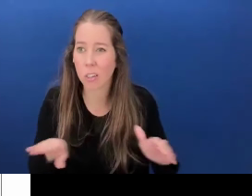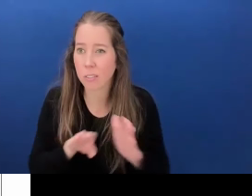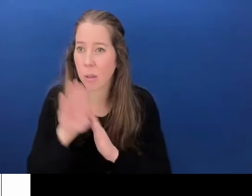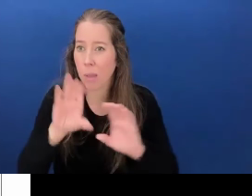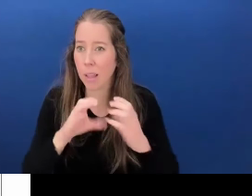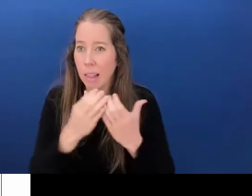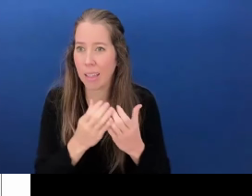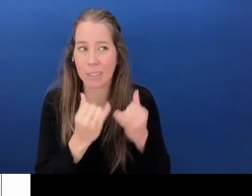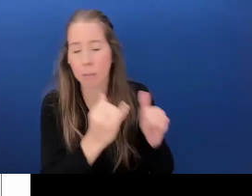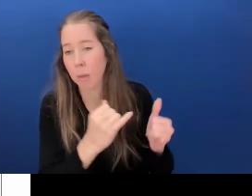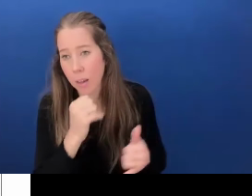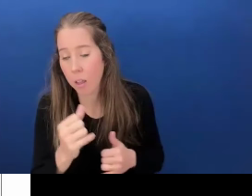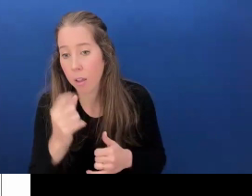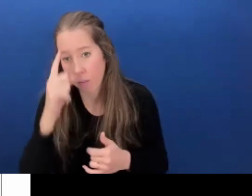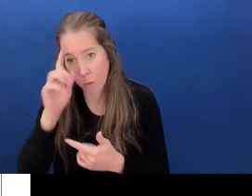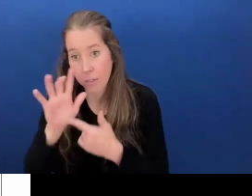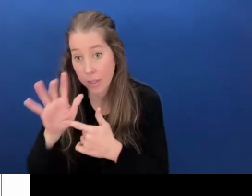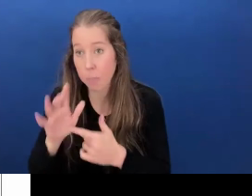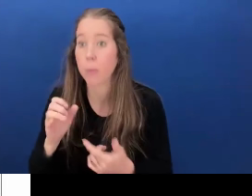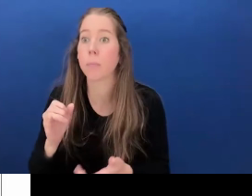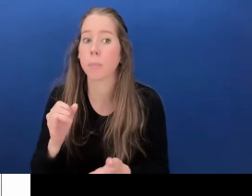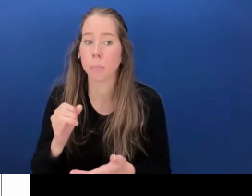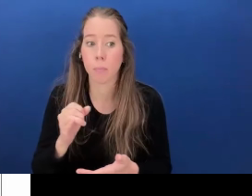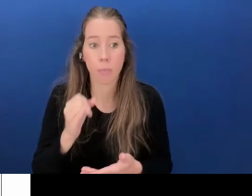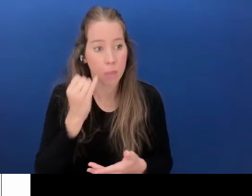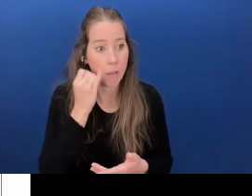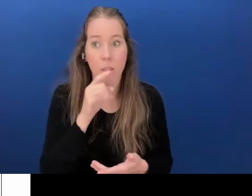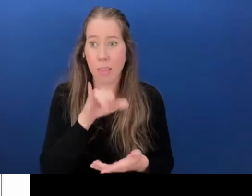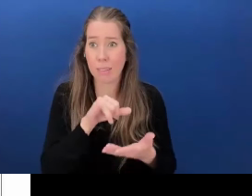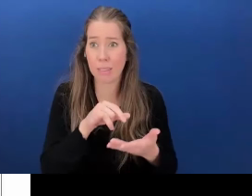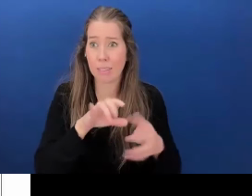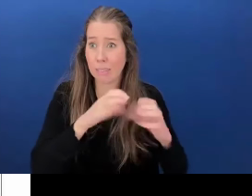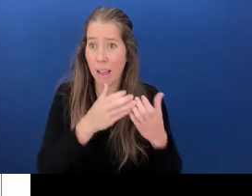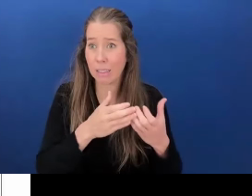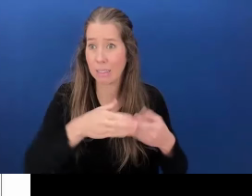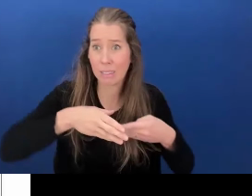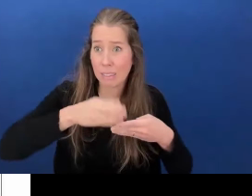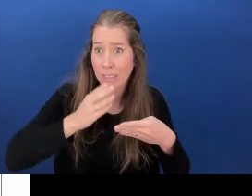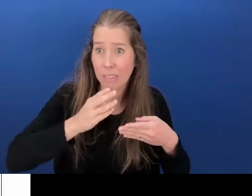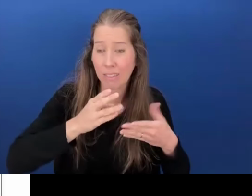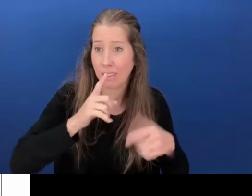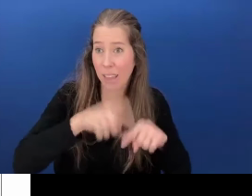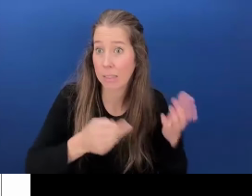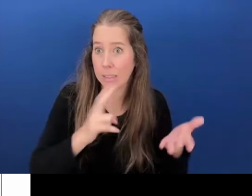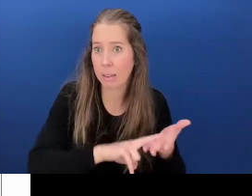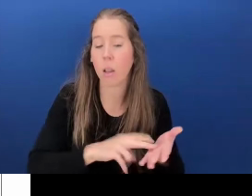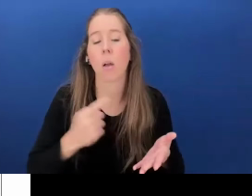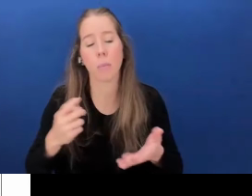if somebody came to us in 4 weeks after the traditional census date, we could still get them enrolled in this class all throughout